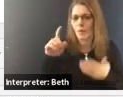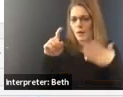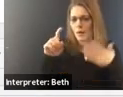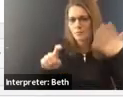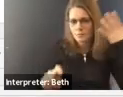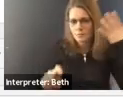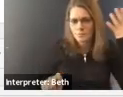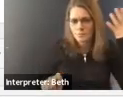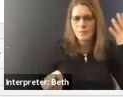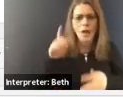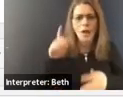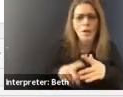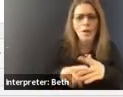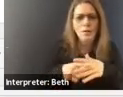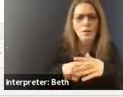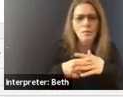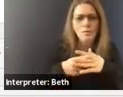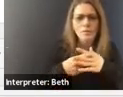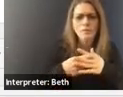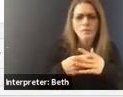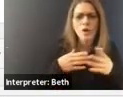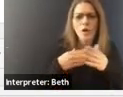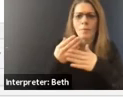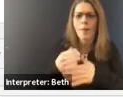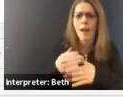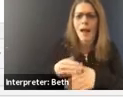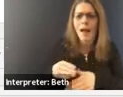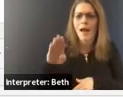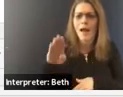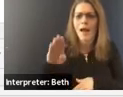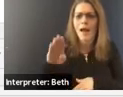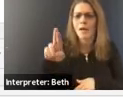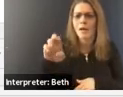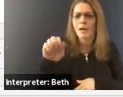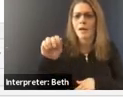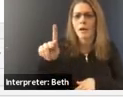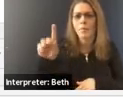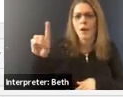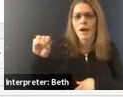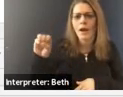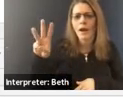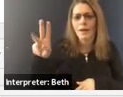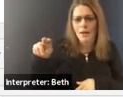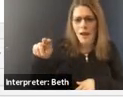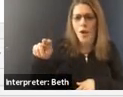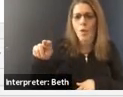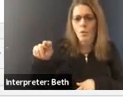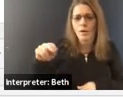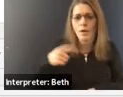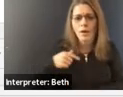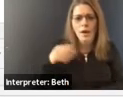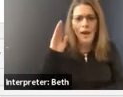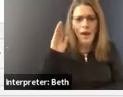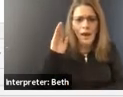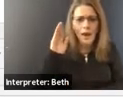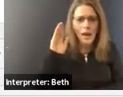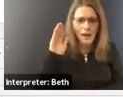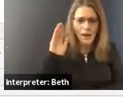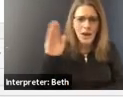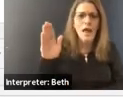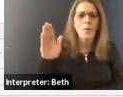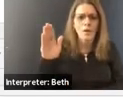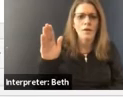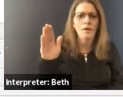start my breakdown, and I'm gonna do these clean evolution